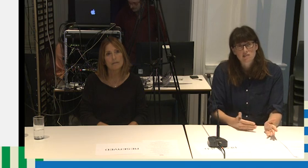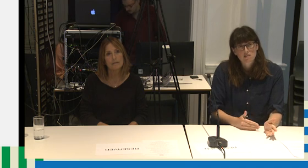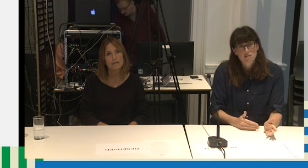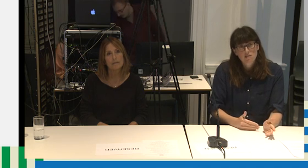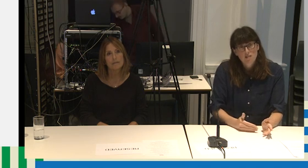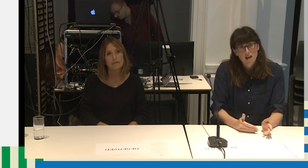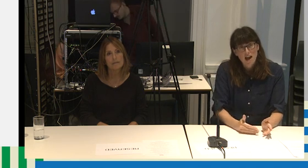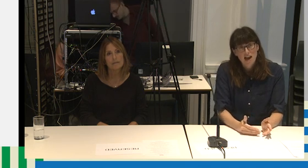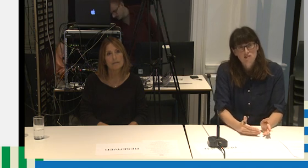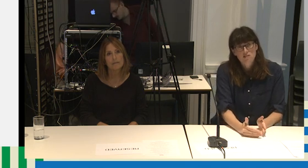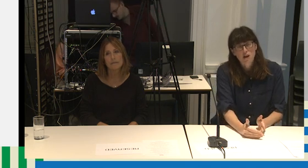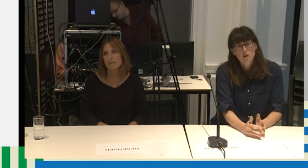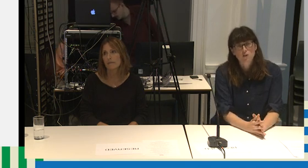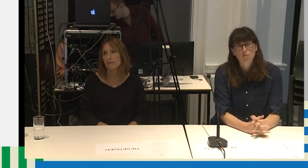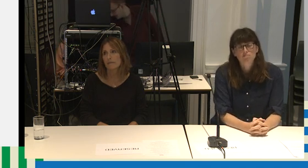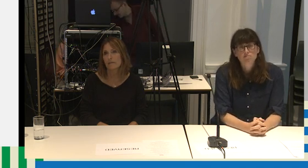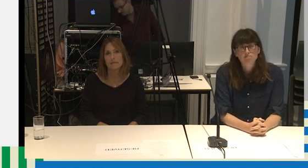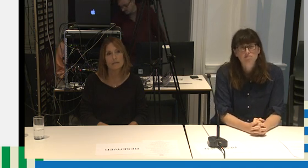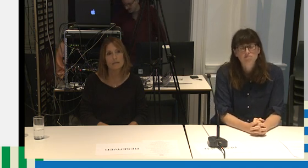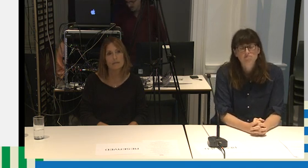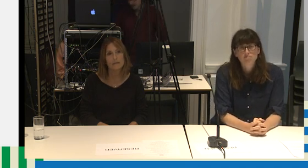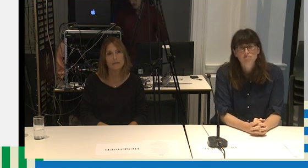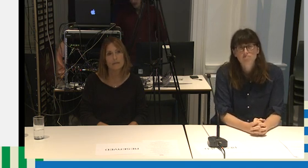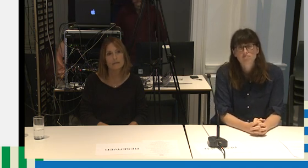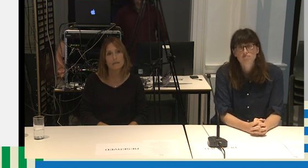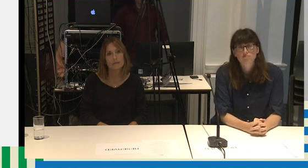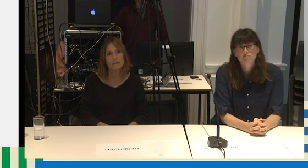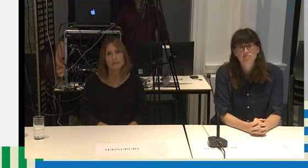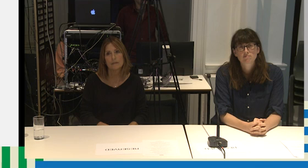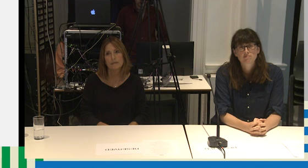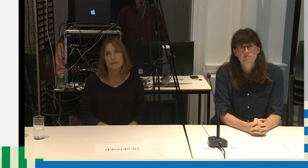and develop this as the time goes on.